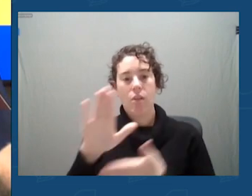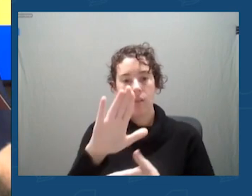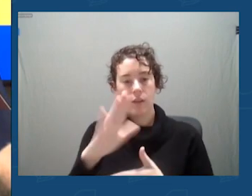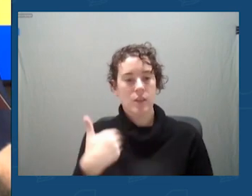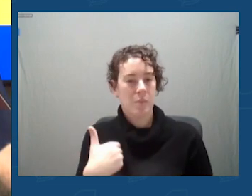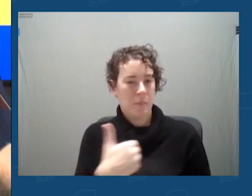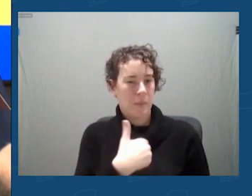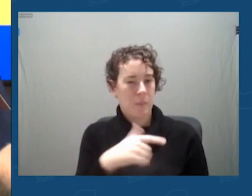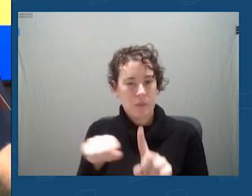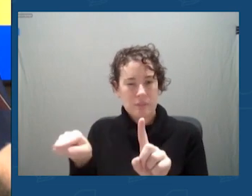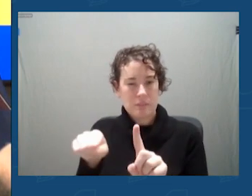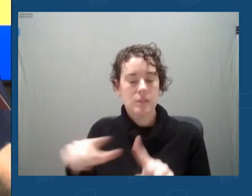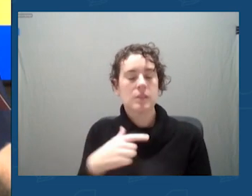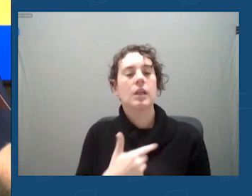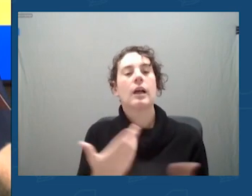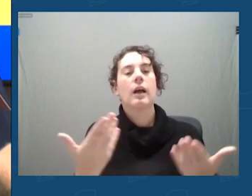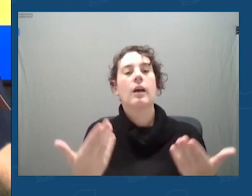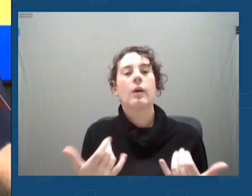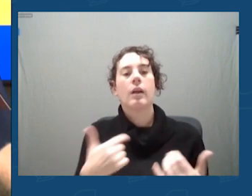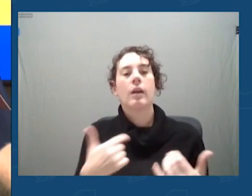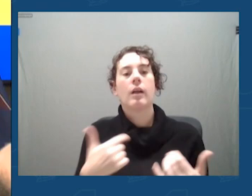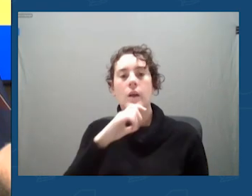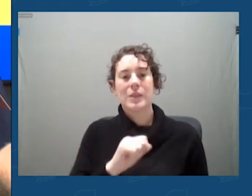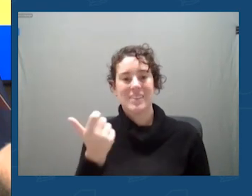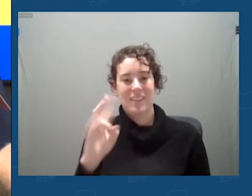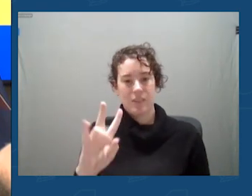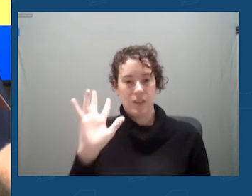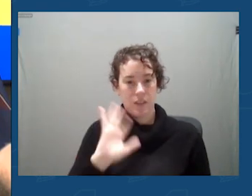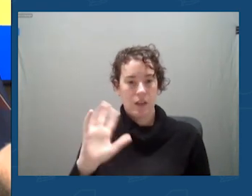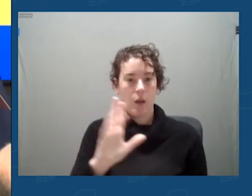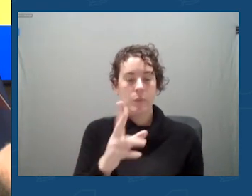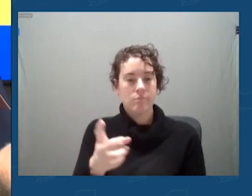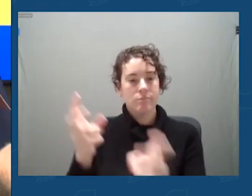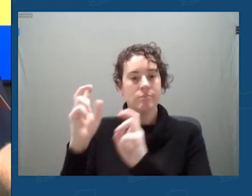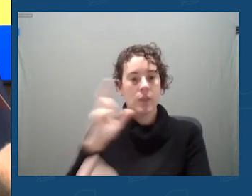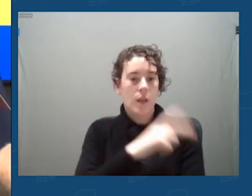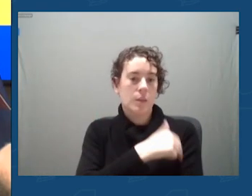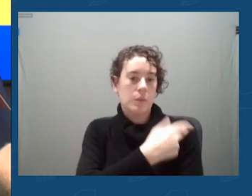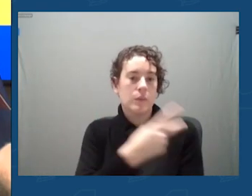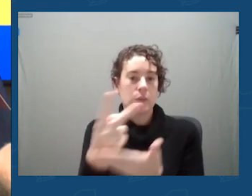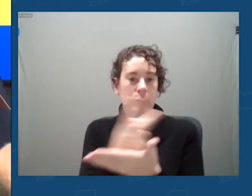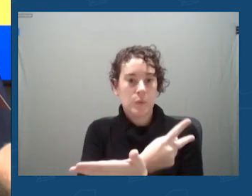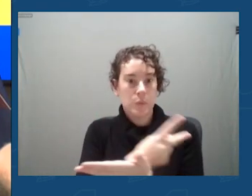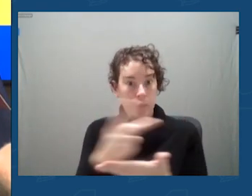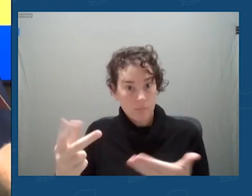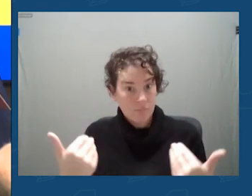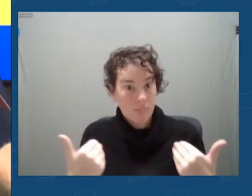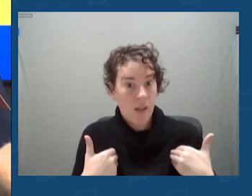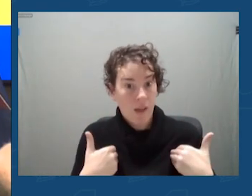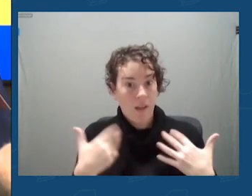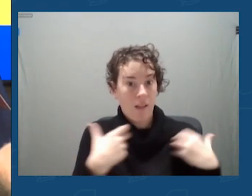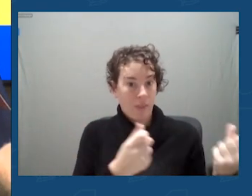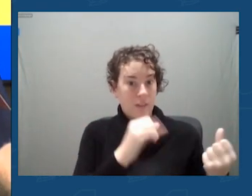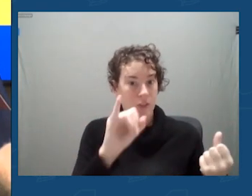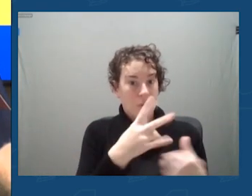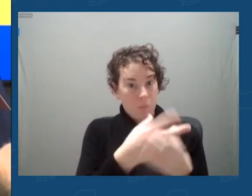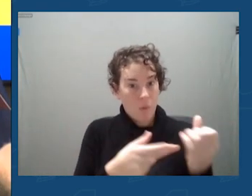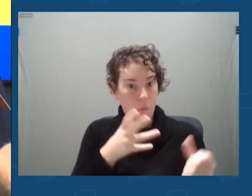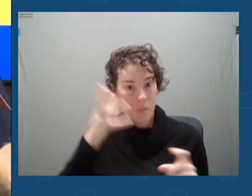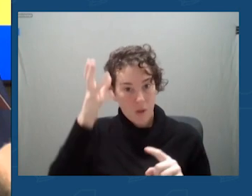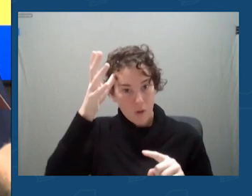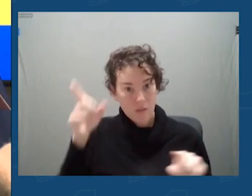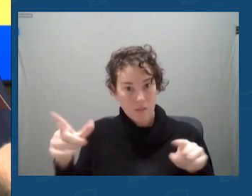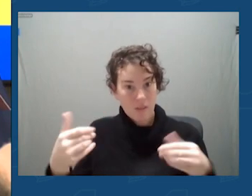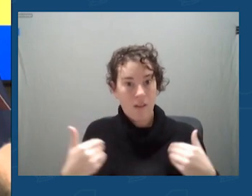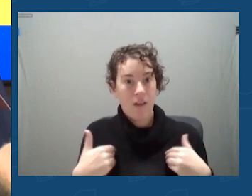I was 17, I was hospitalized for 2 weeks, and even though I have health insurance from both my parents, I was still forced to